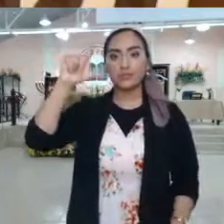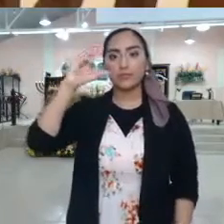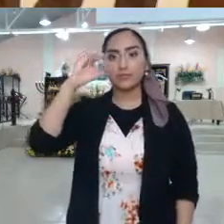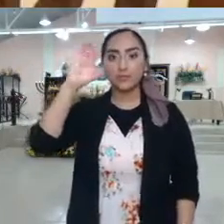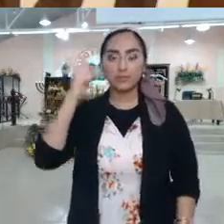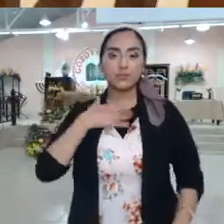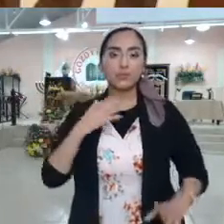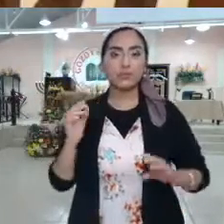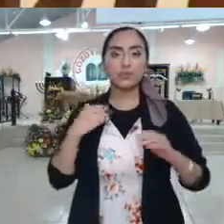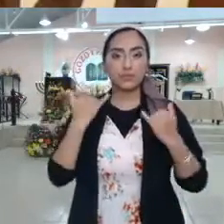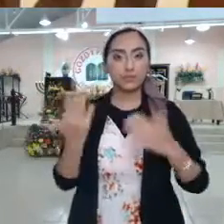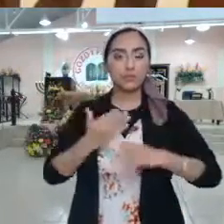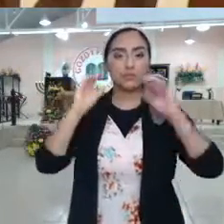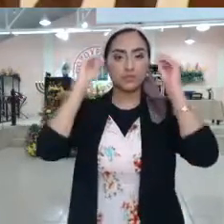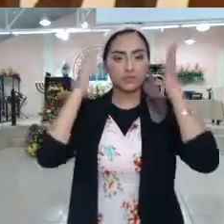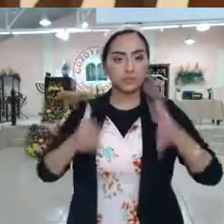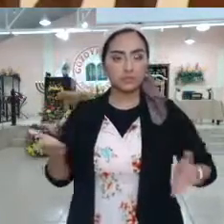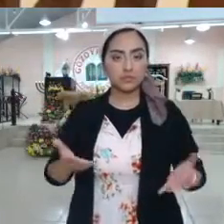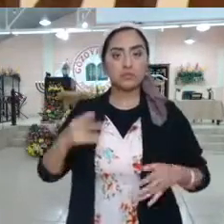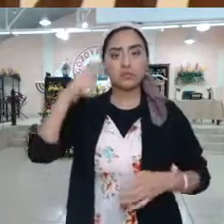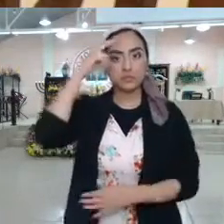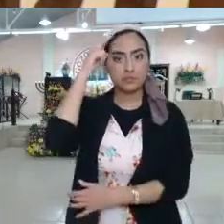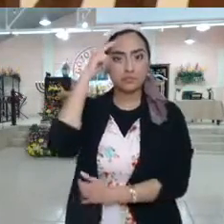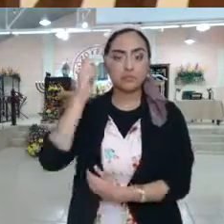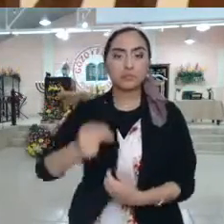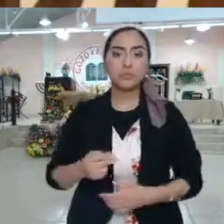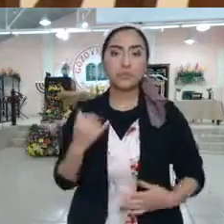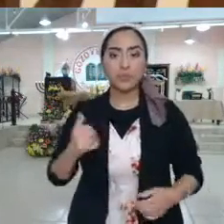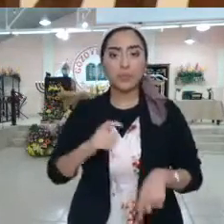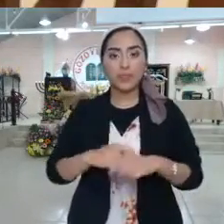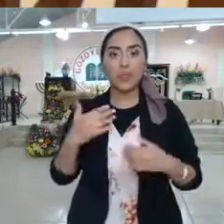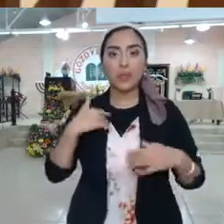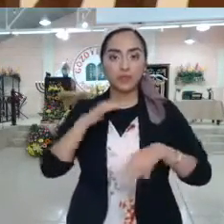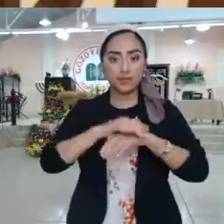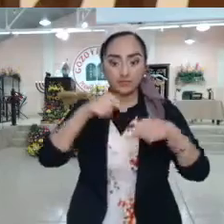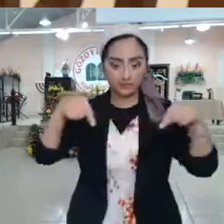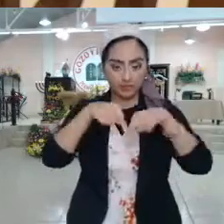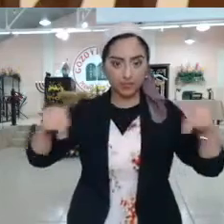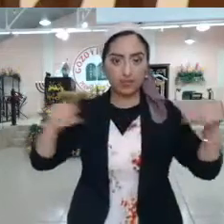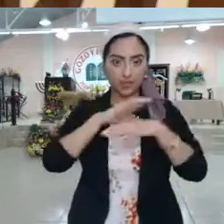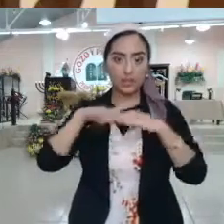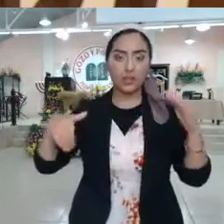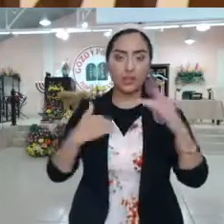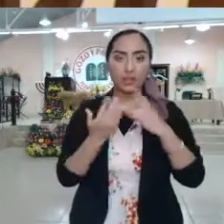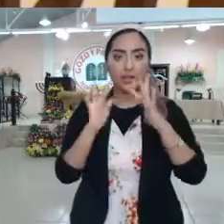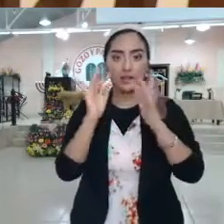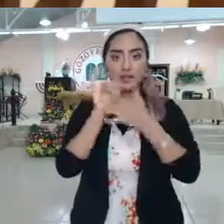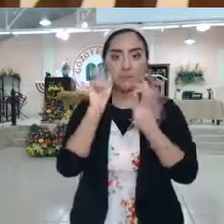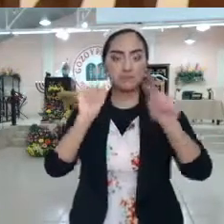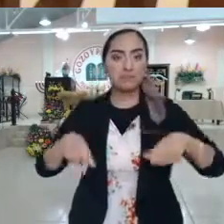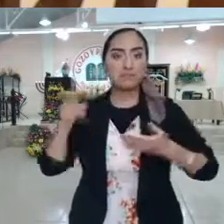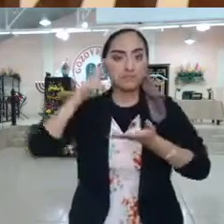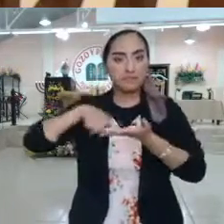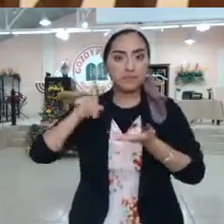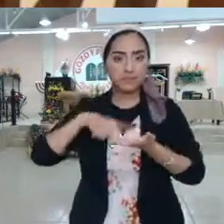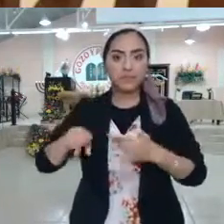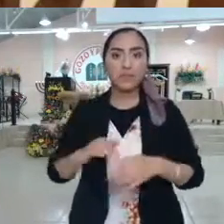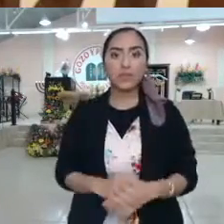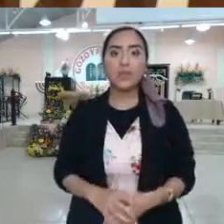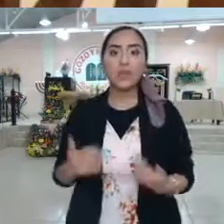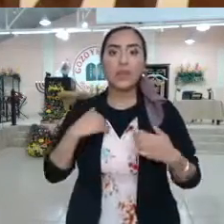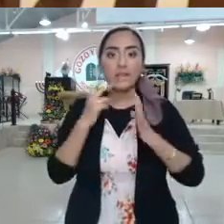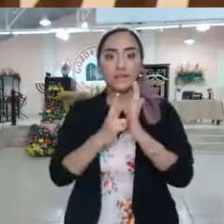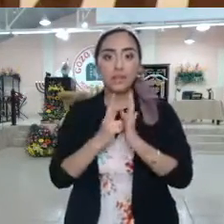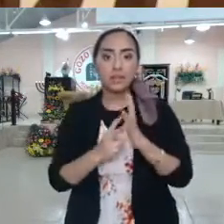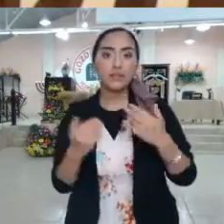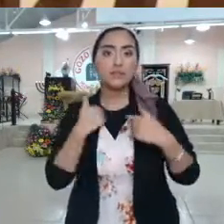Palacios Celorio, right from the Kayla GMPs in Tehuacán, Pueblo, Mexico. Right now are appearing on your screen our website that you can check.